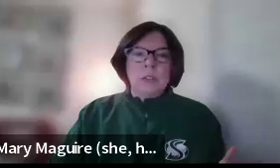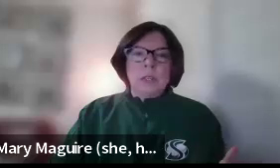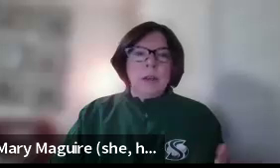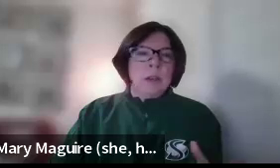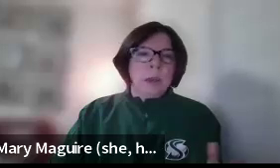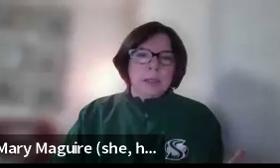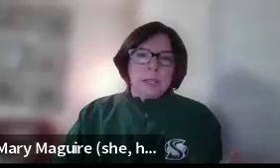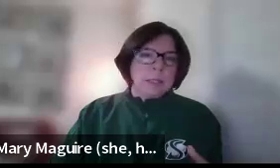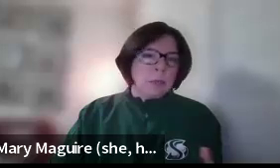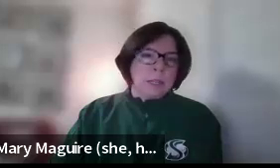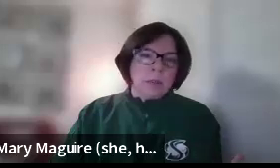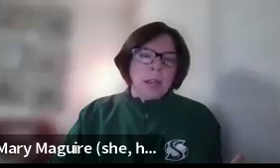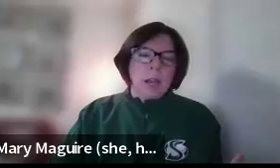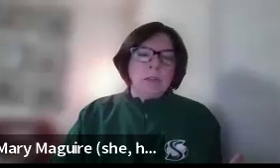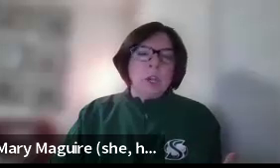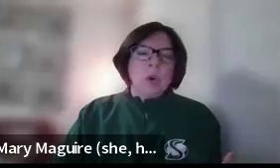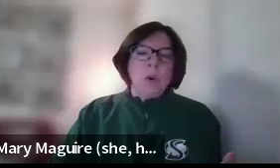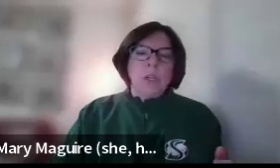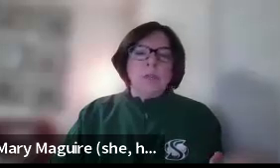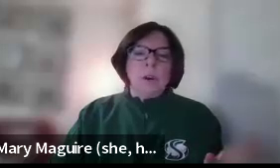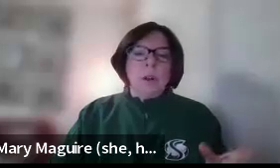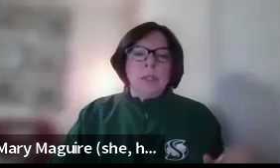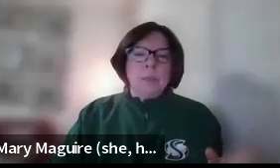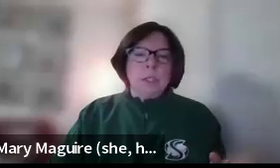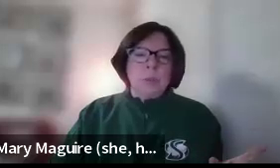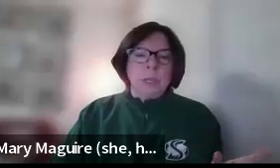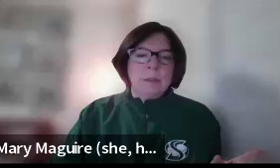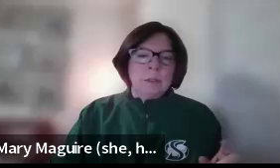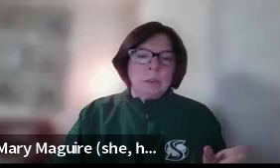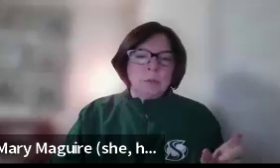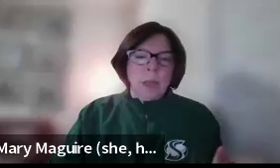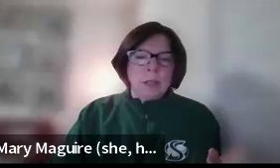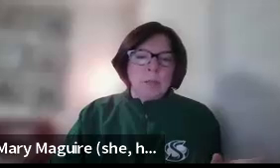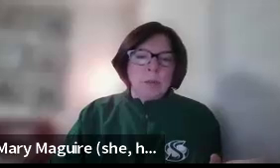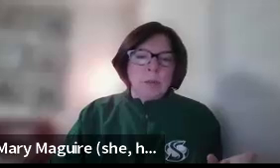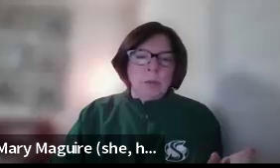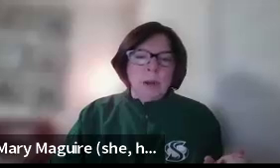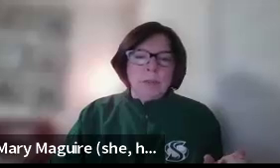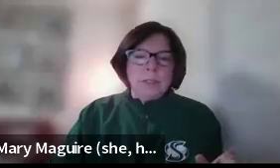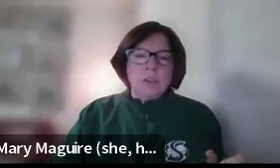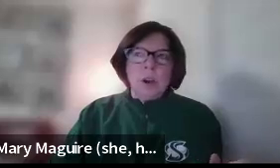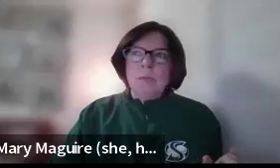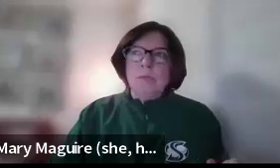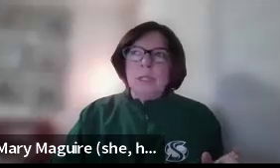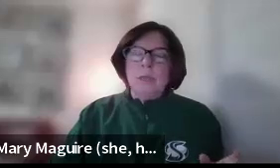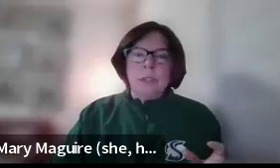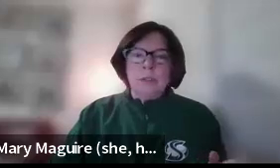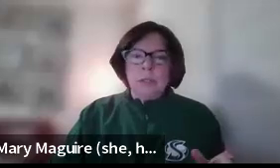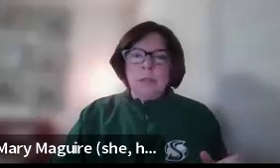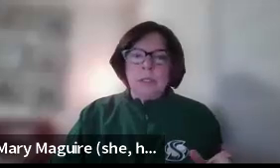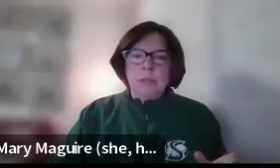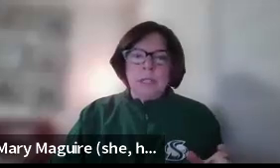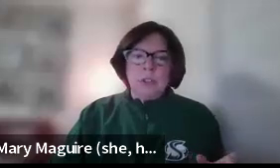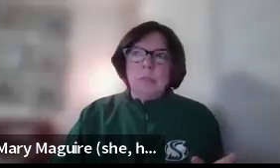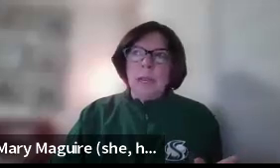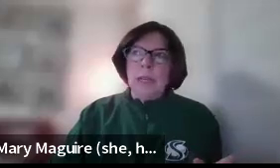the CSUs have them. As I said, we never have. We're going to fall in between sort of the red and the blue on this chart